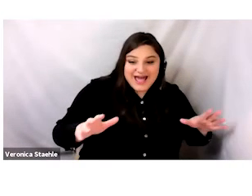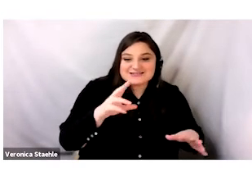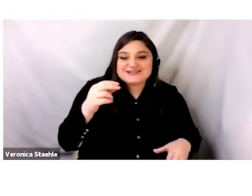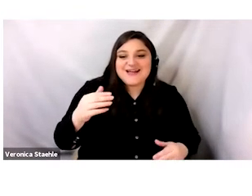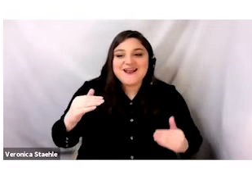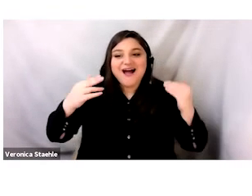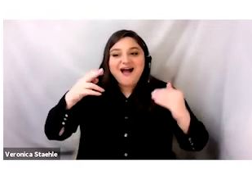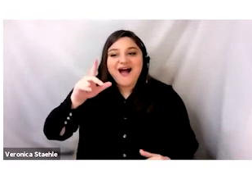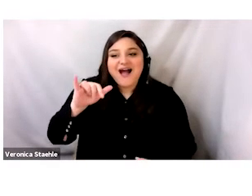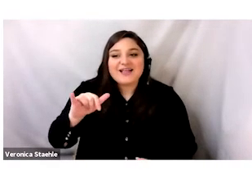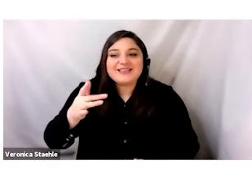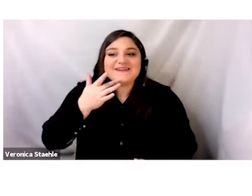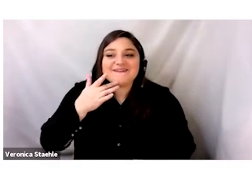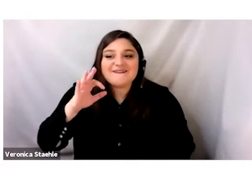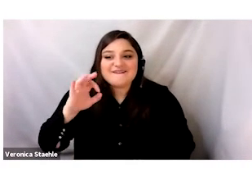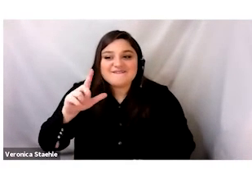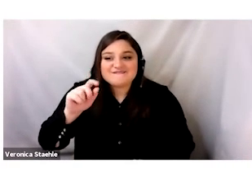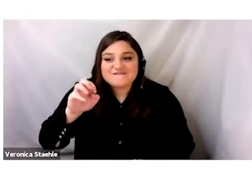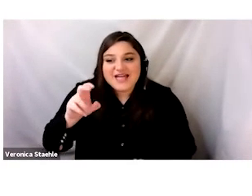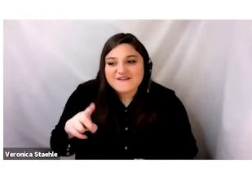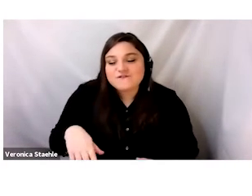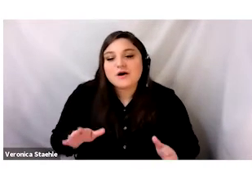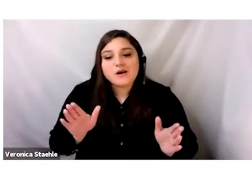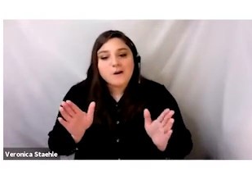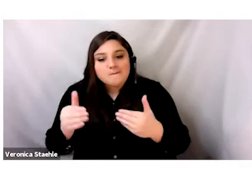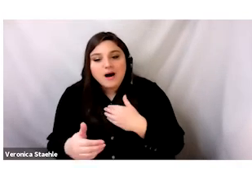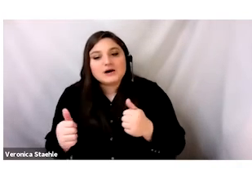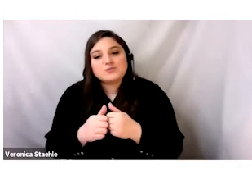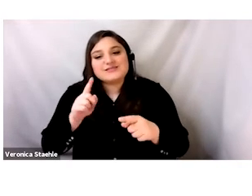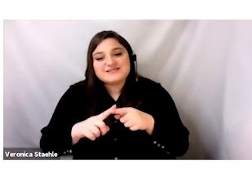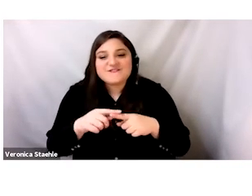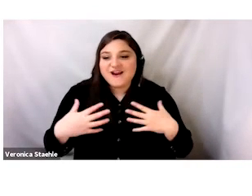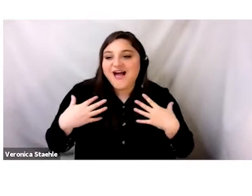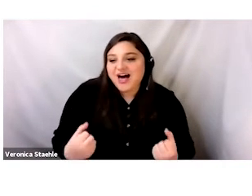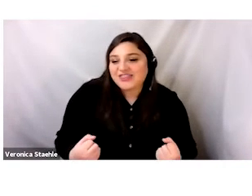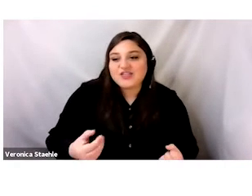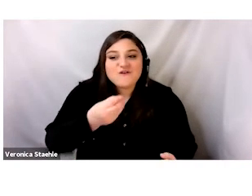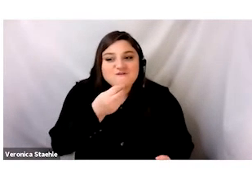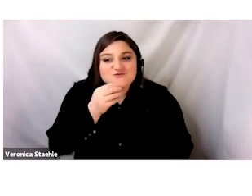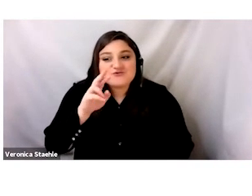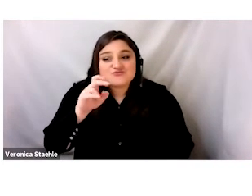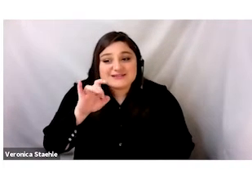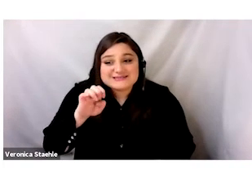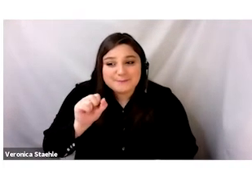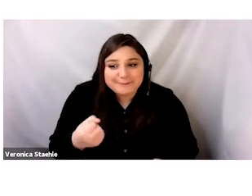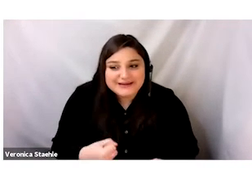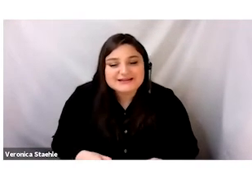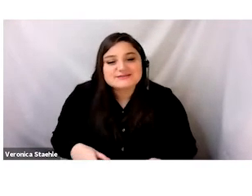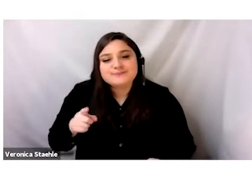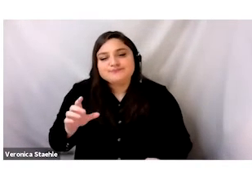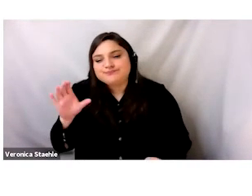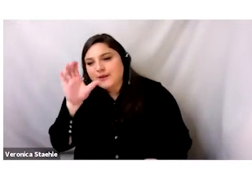where they had co-created recipes, healthy food recipes from the community. They had explored the